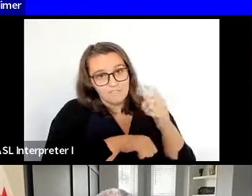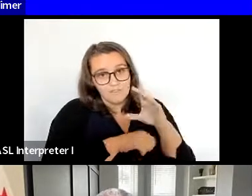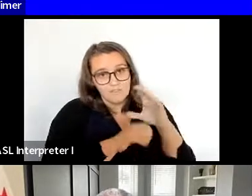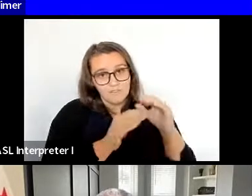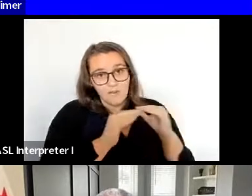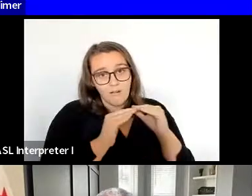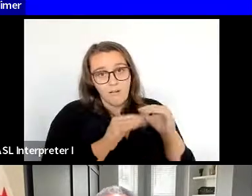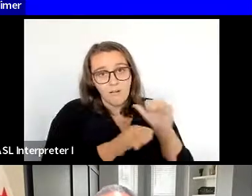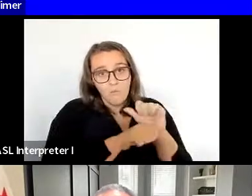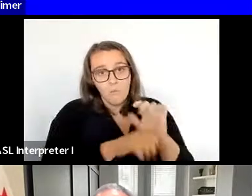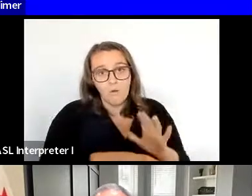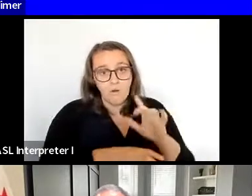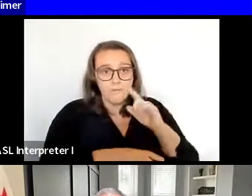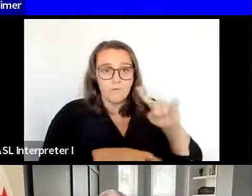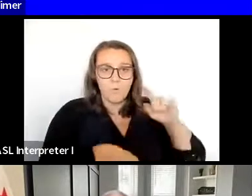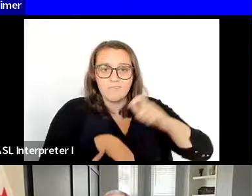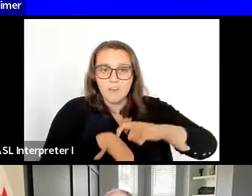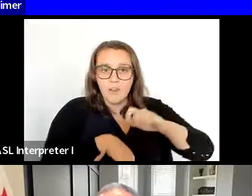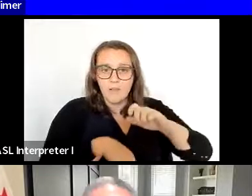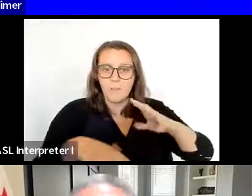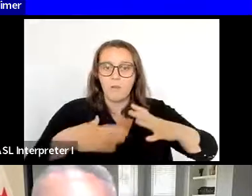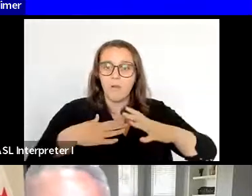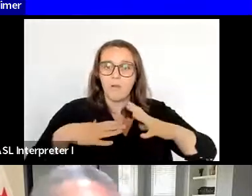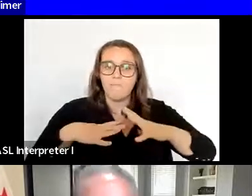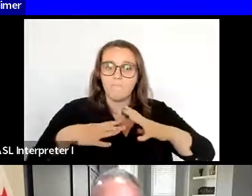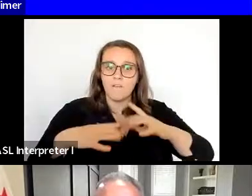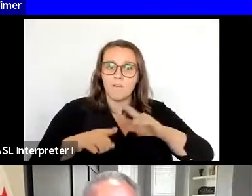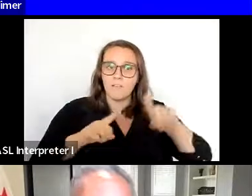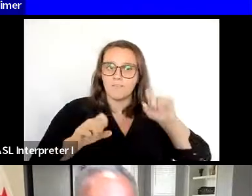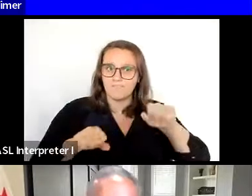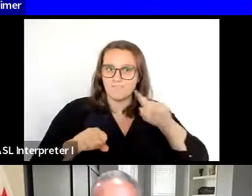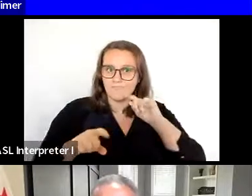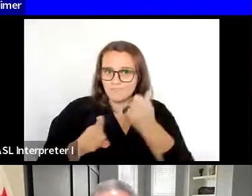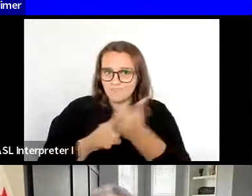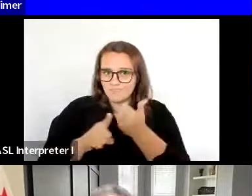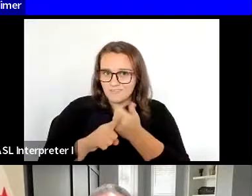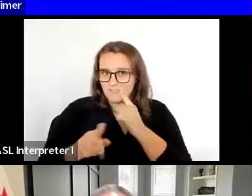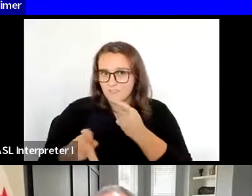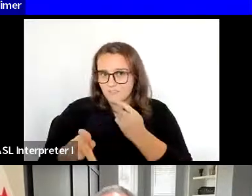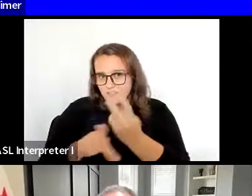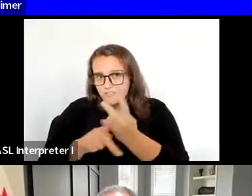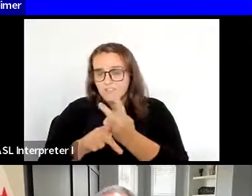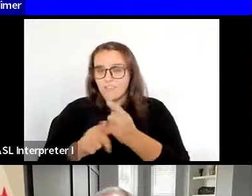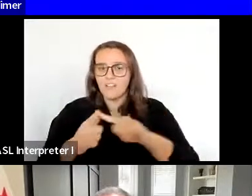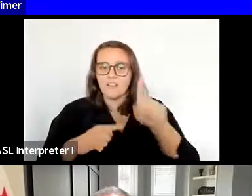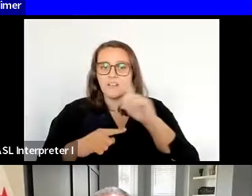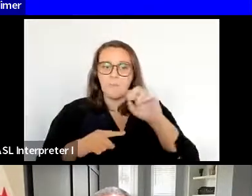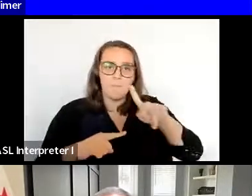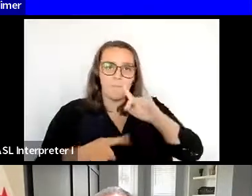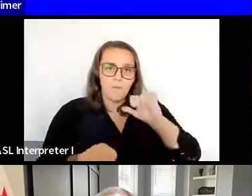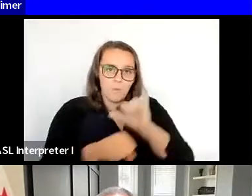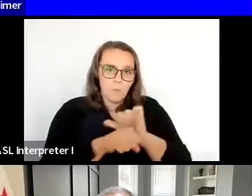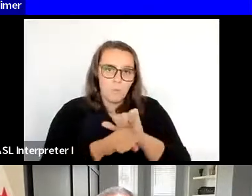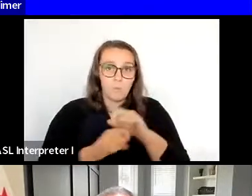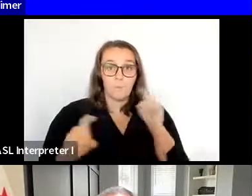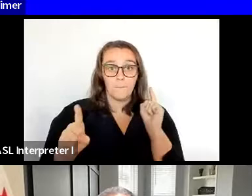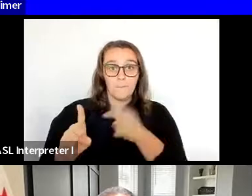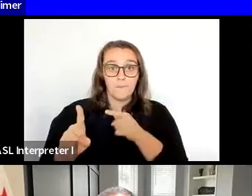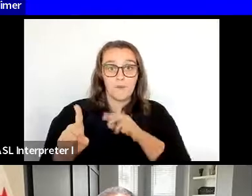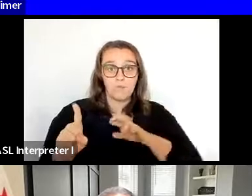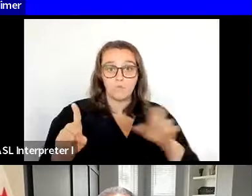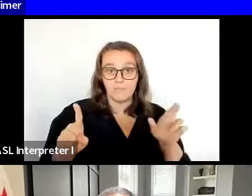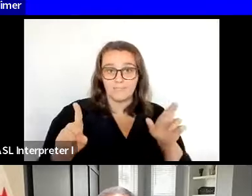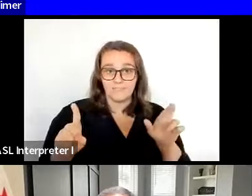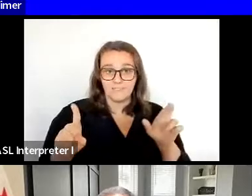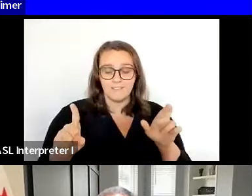time off, but that they'll be able to take care of themselves and then return to work when they are ready. So thank you, Councilmember